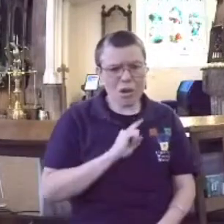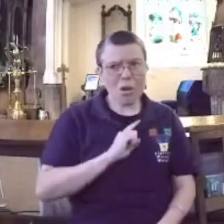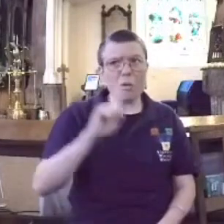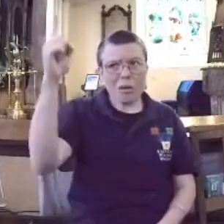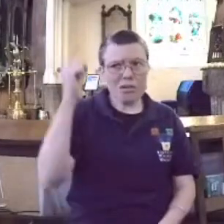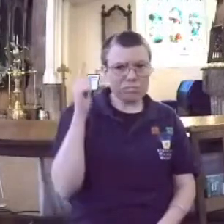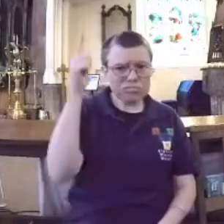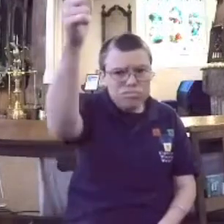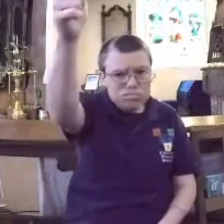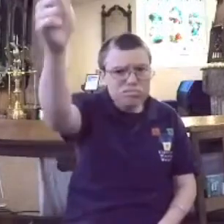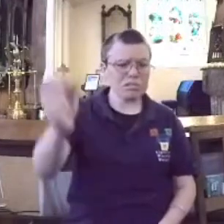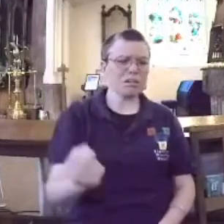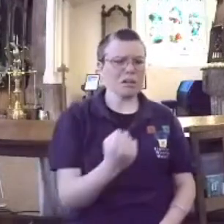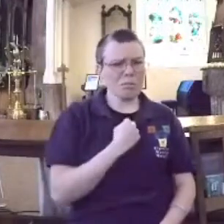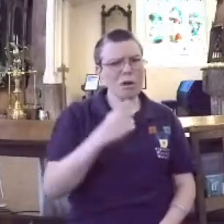My God,